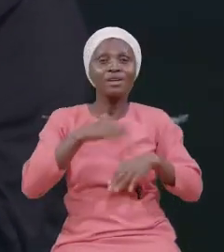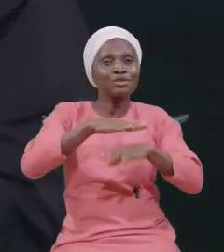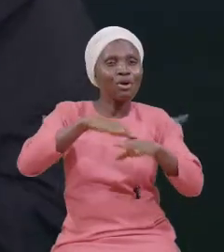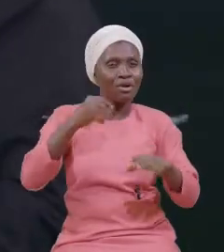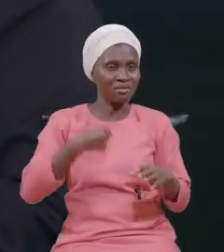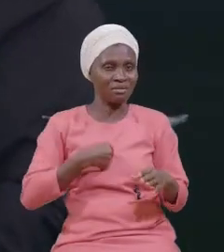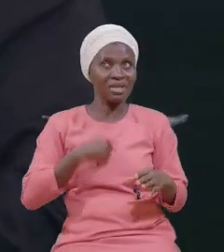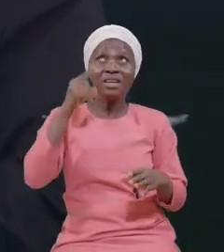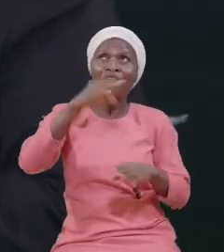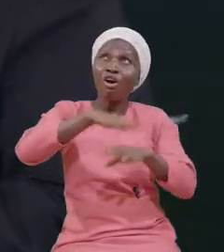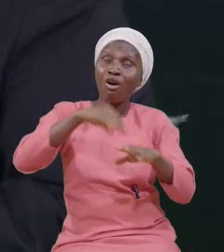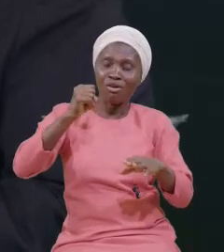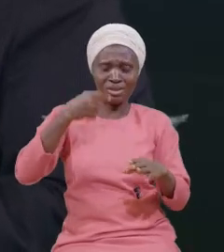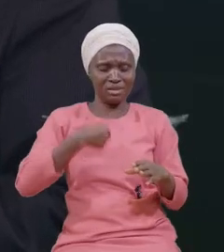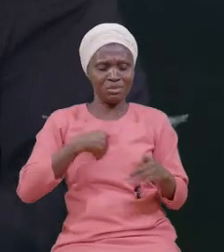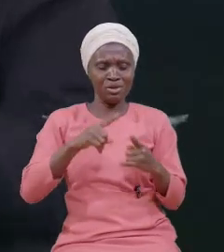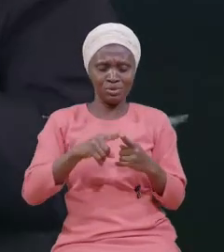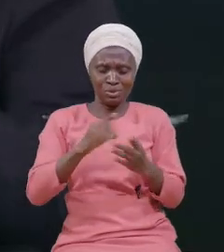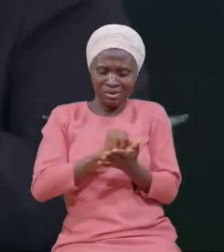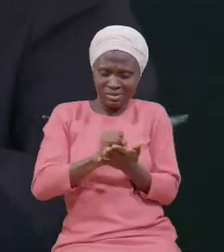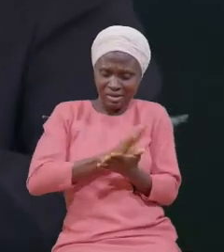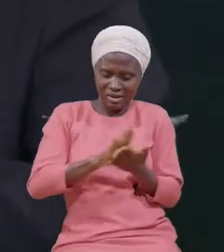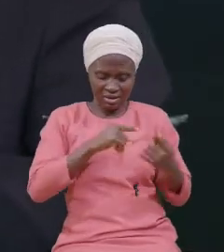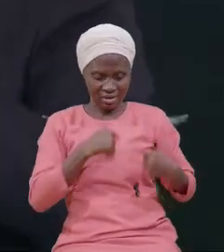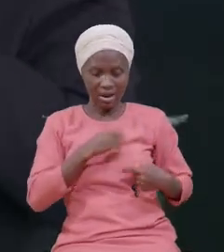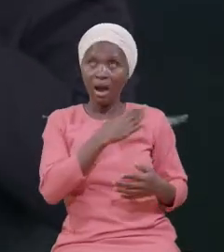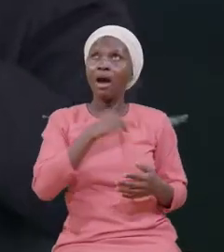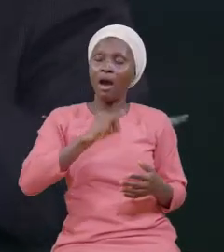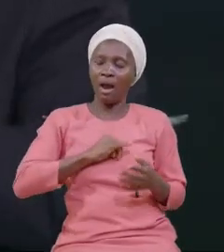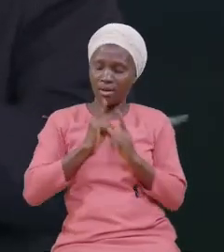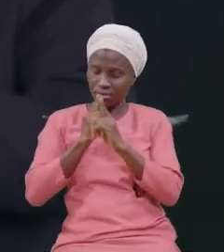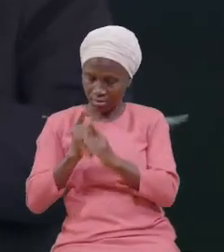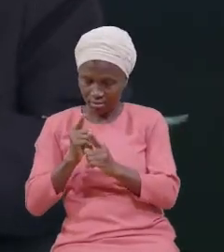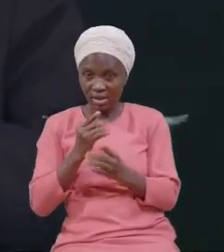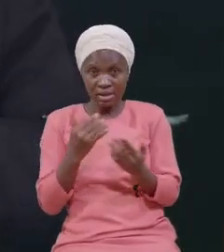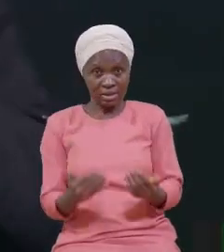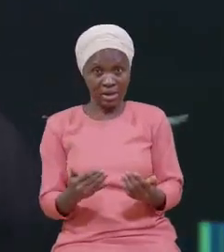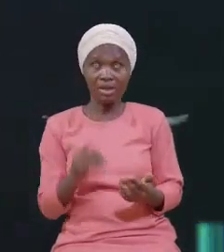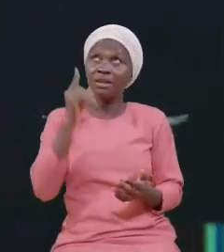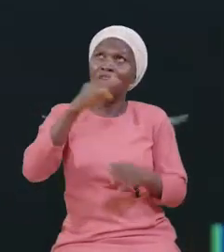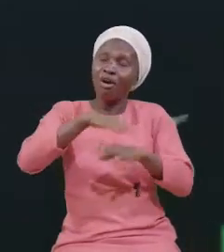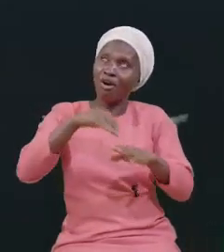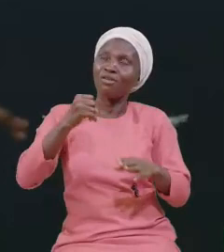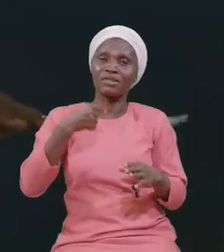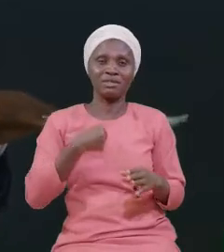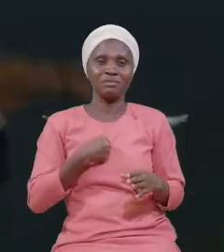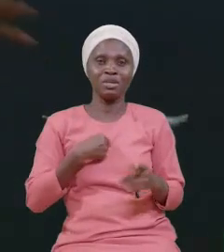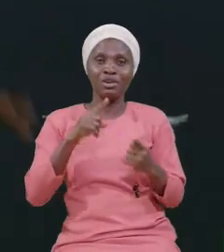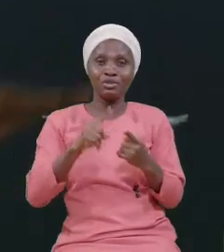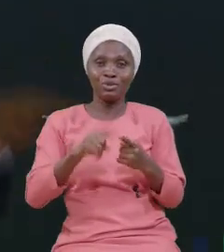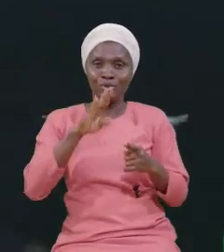me to sanctification. And I responded. Now he calls me to the